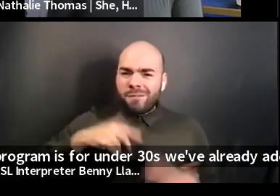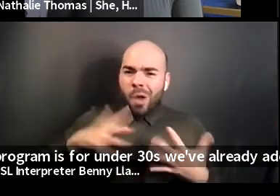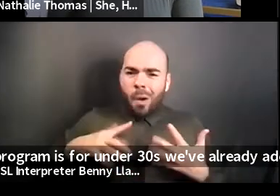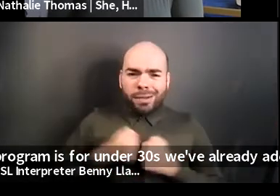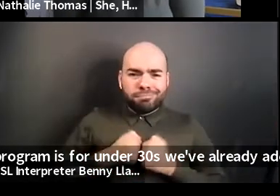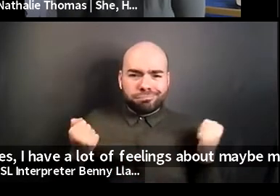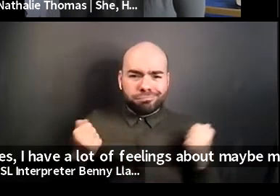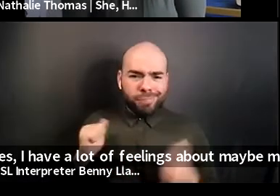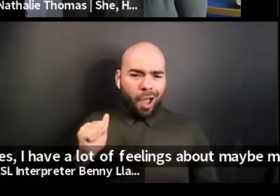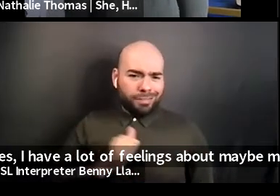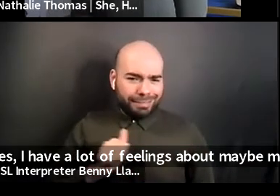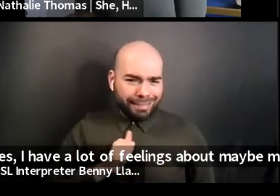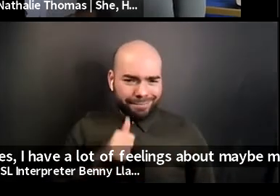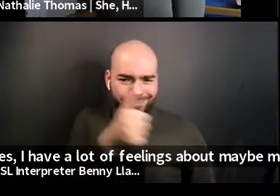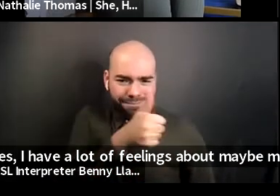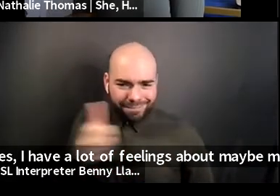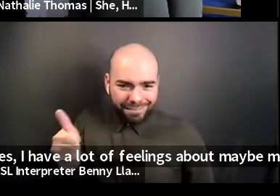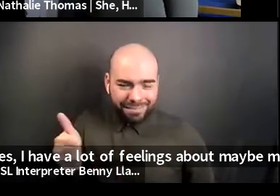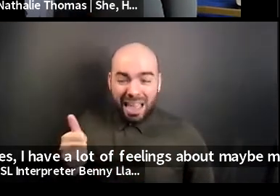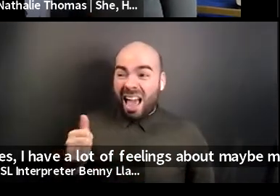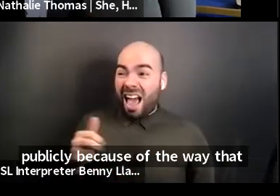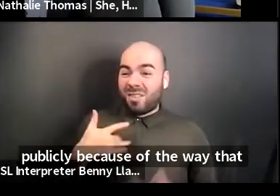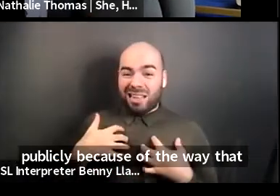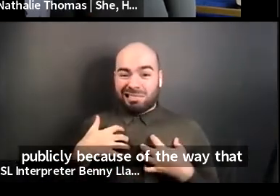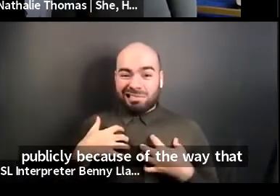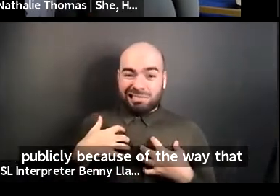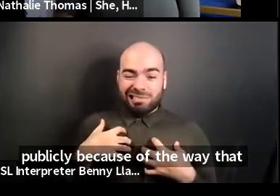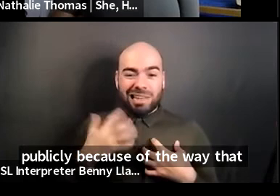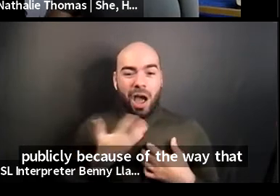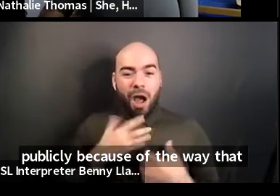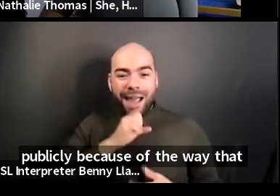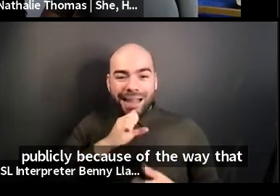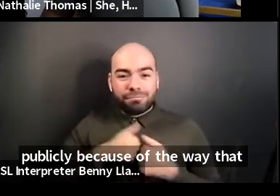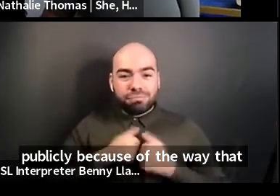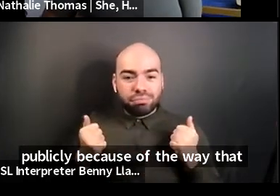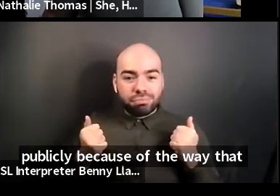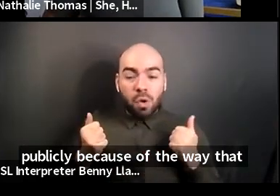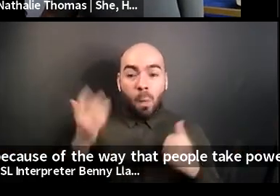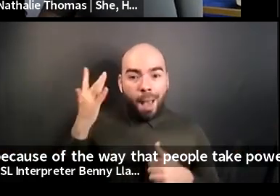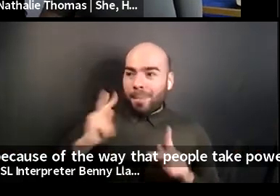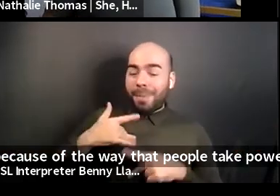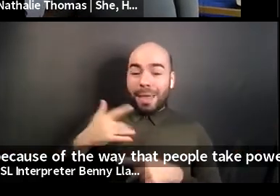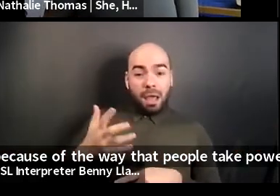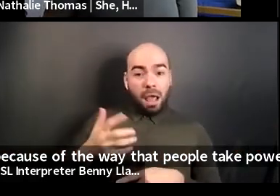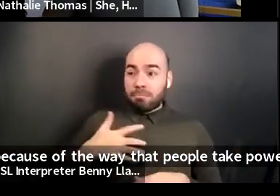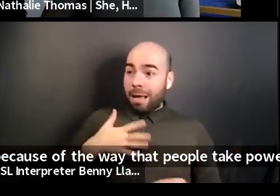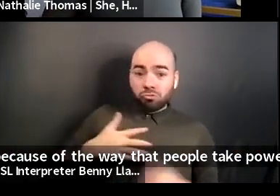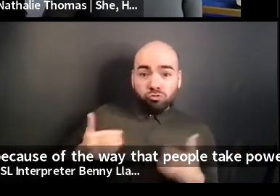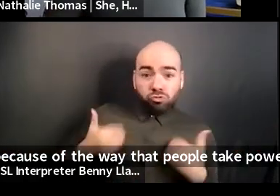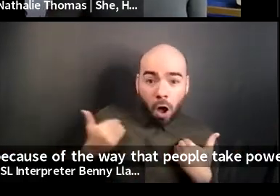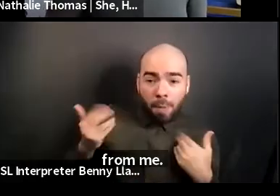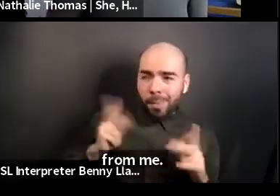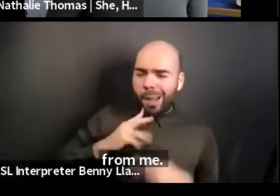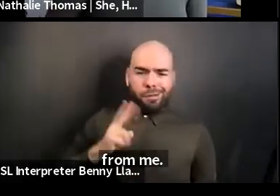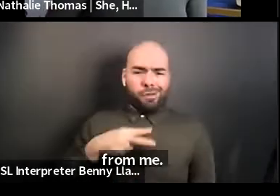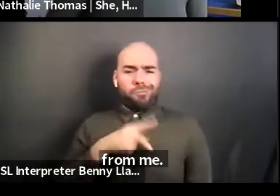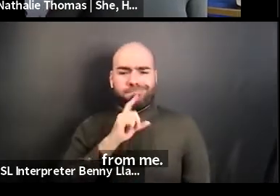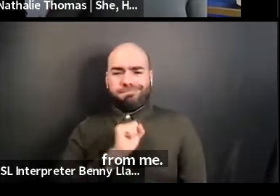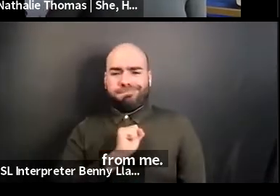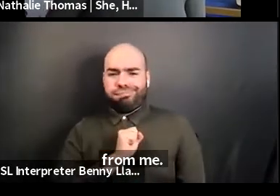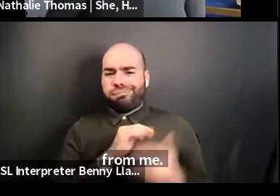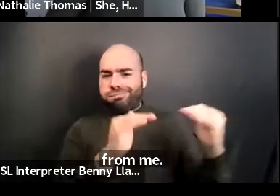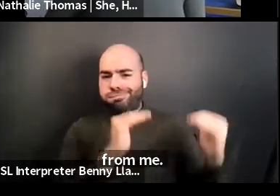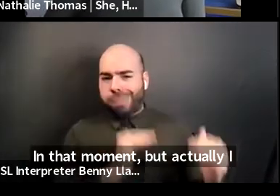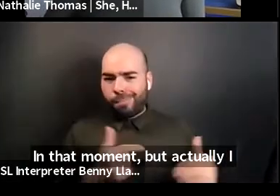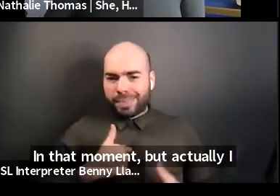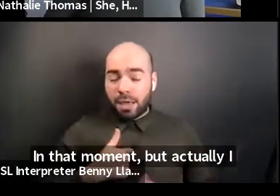publicly because of the way that people take power away from me in that moment. But actually, I want to